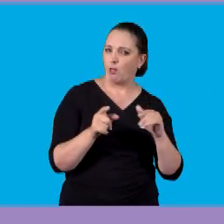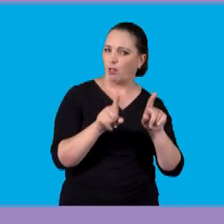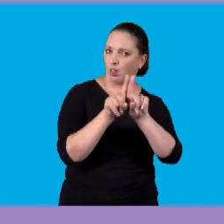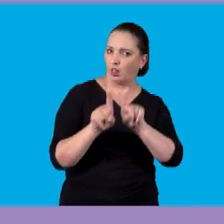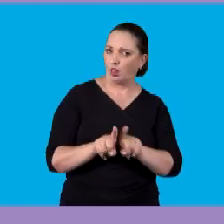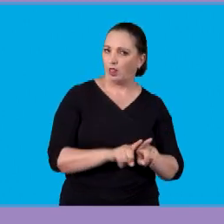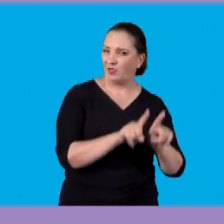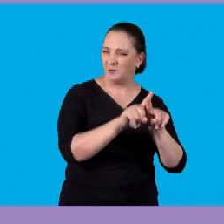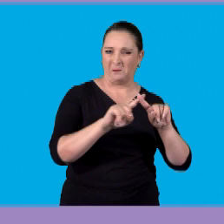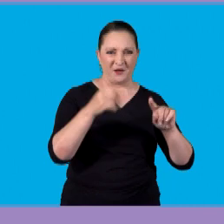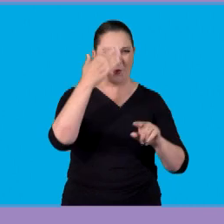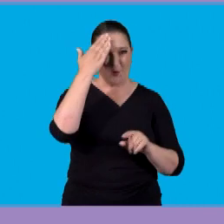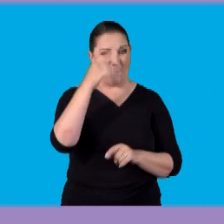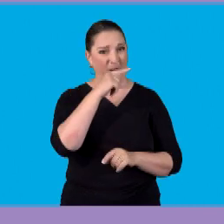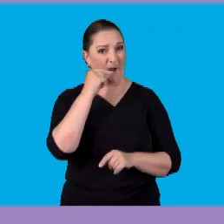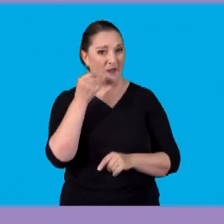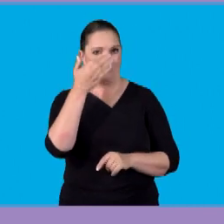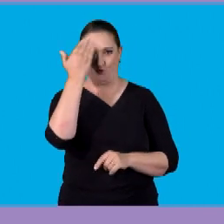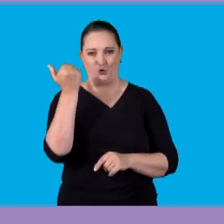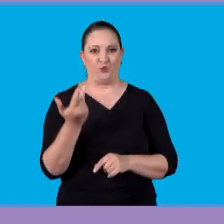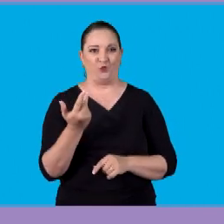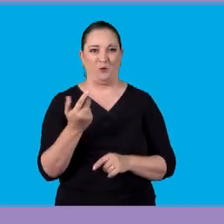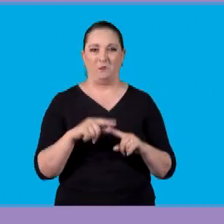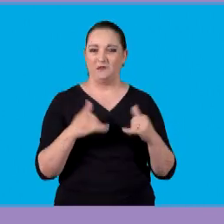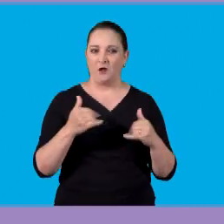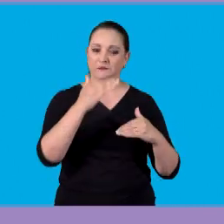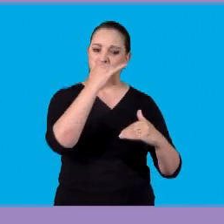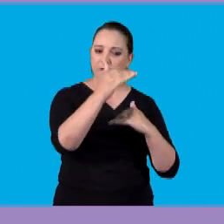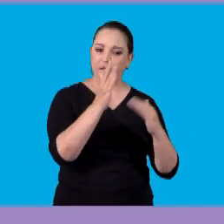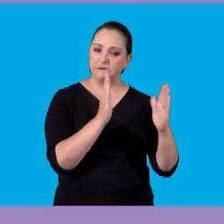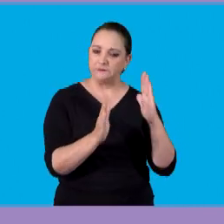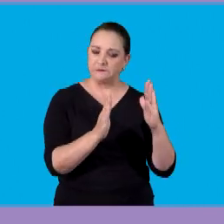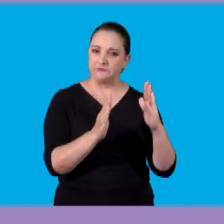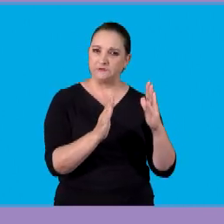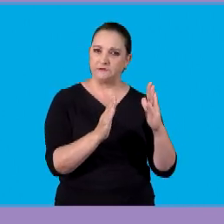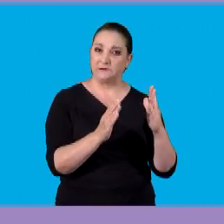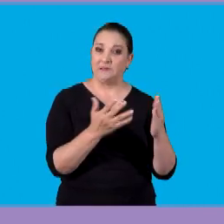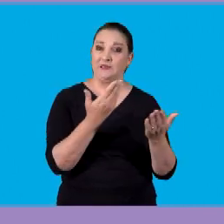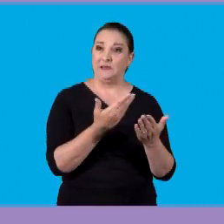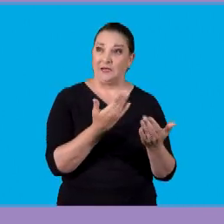we do not know what quadrilateral it is. Based on the properties, because all of the